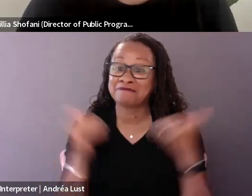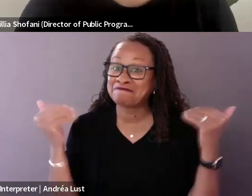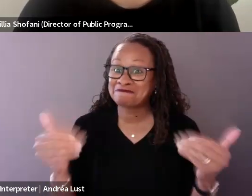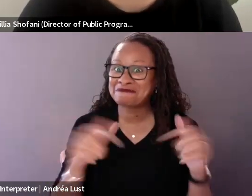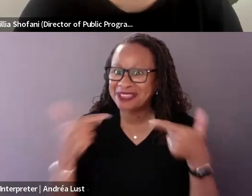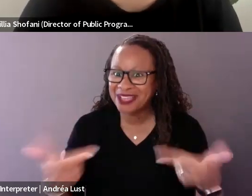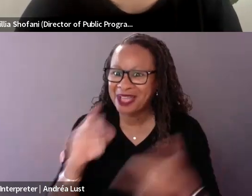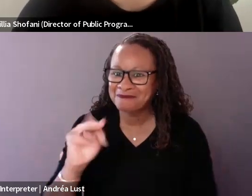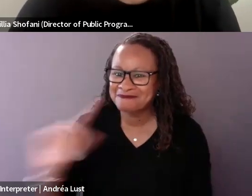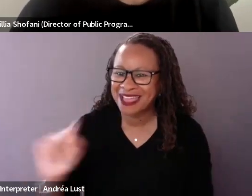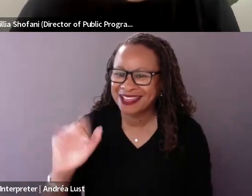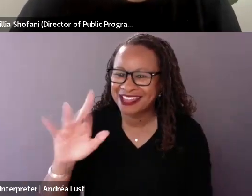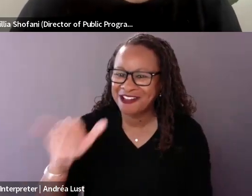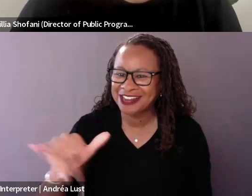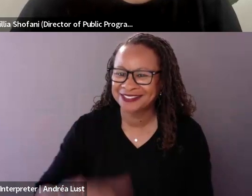pass it on to Matt Carey.